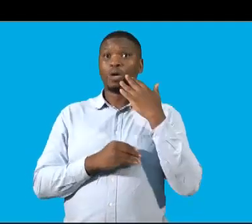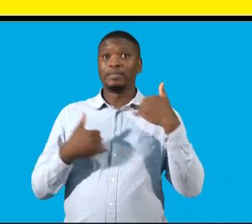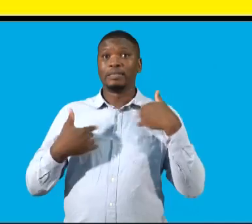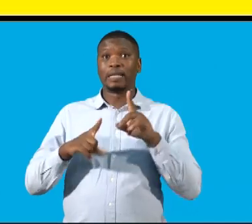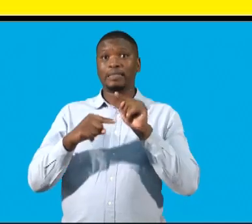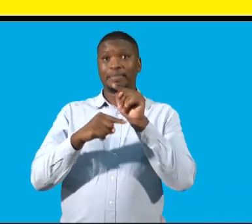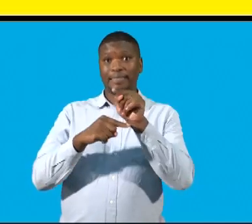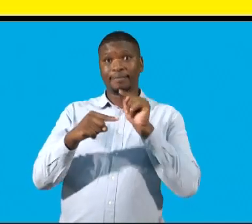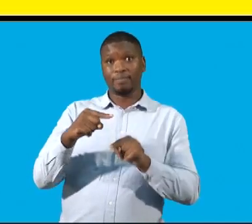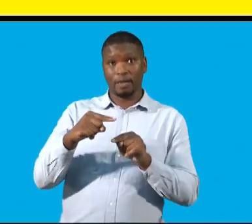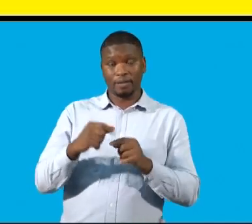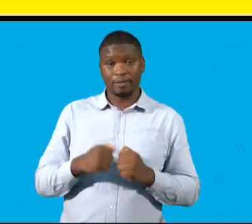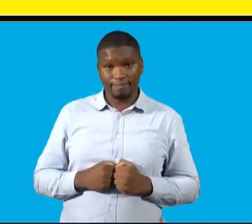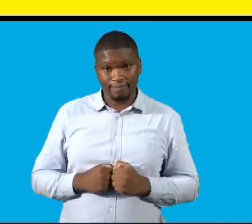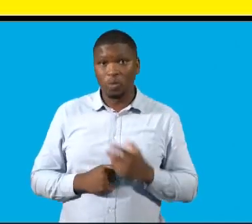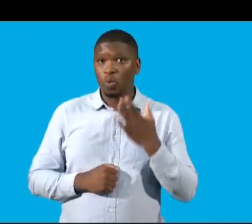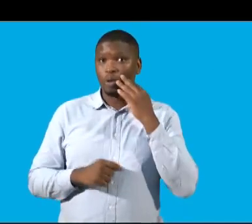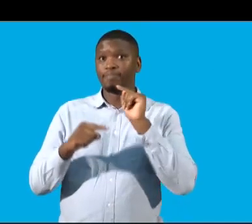And when we